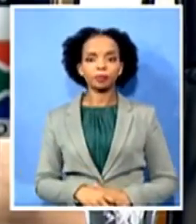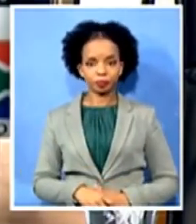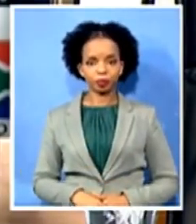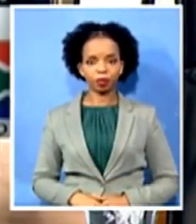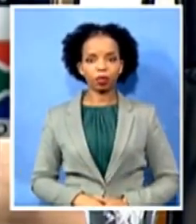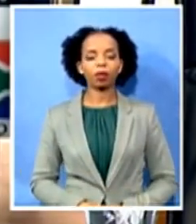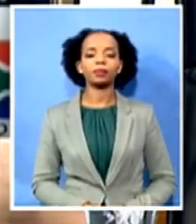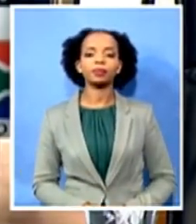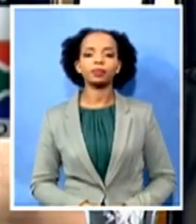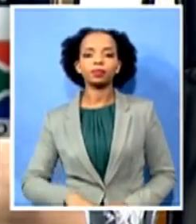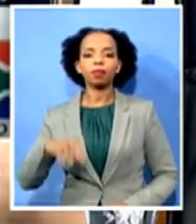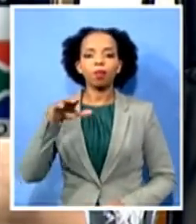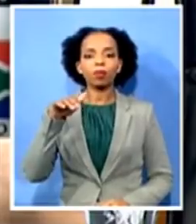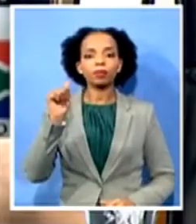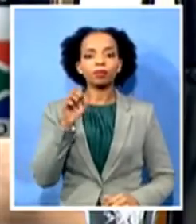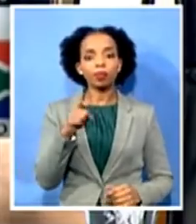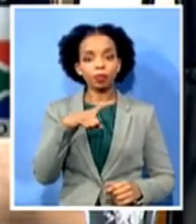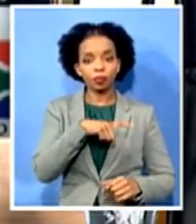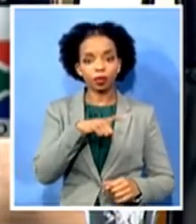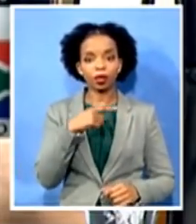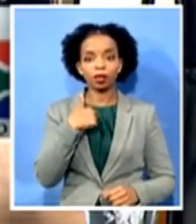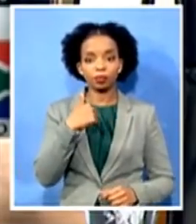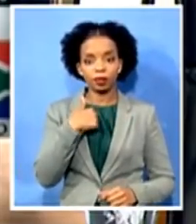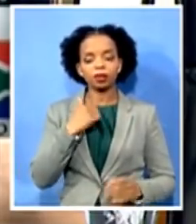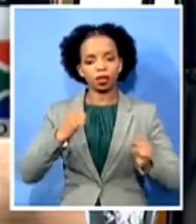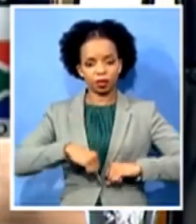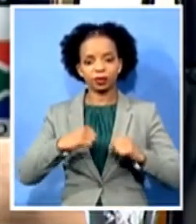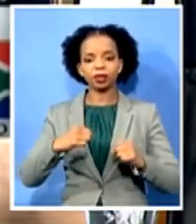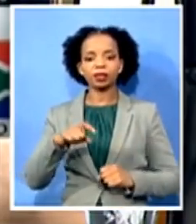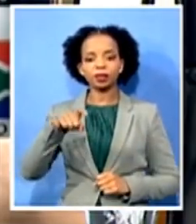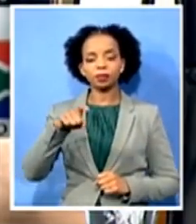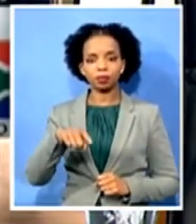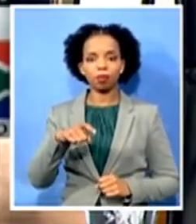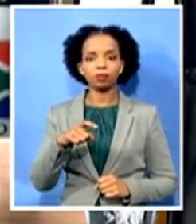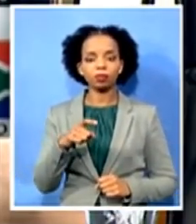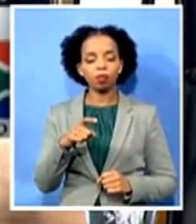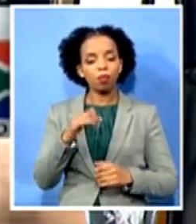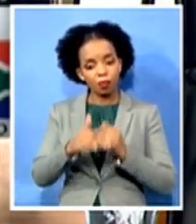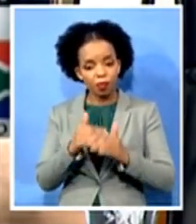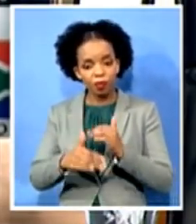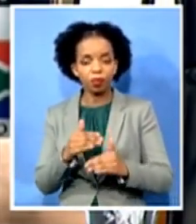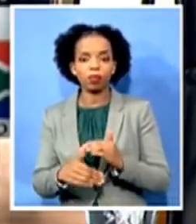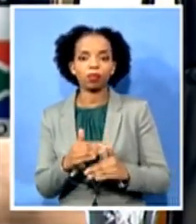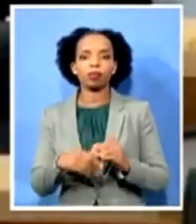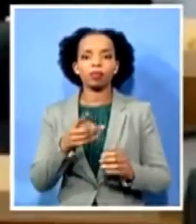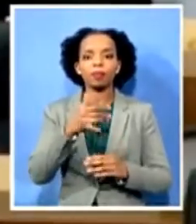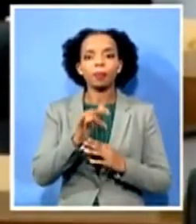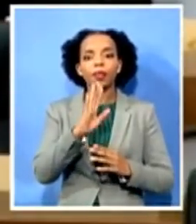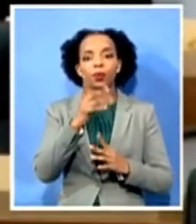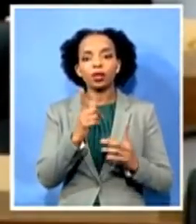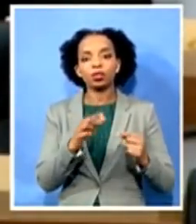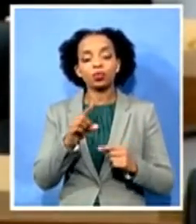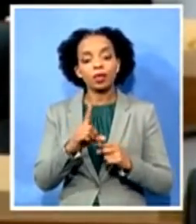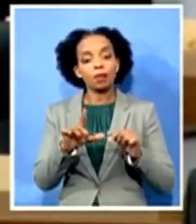I agreed with that process for as long as it was going to help us move forward building houses. Yes, but here,